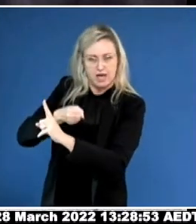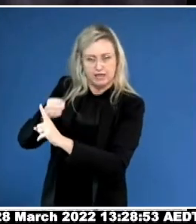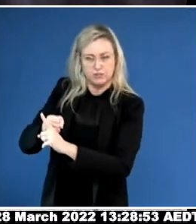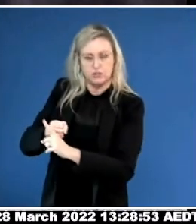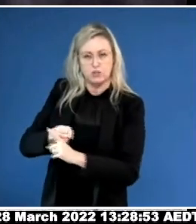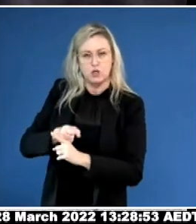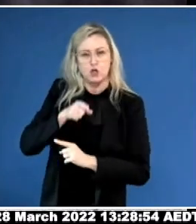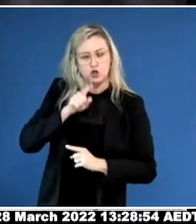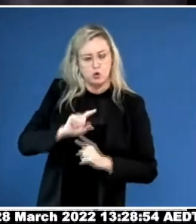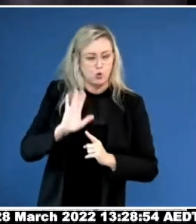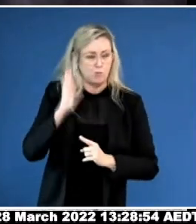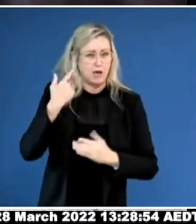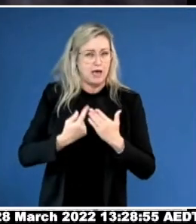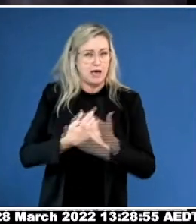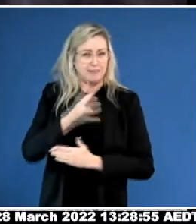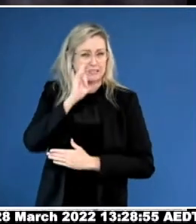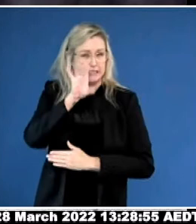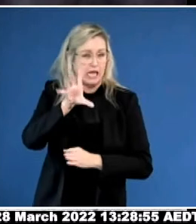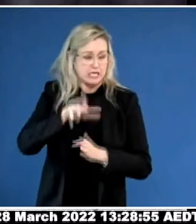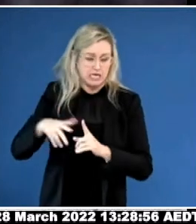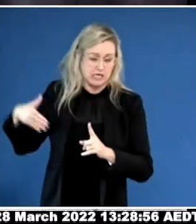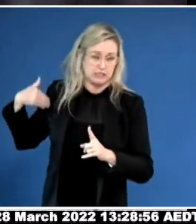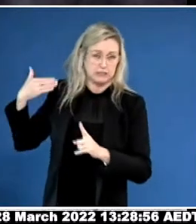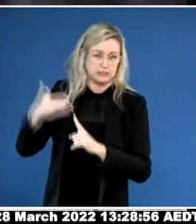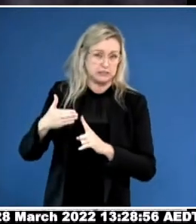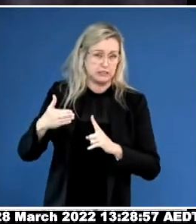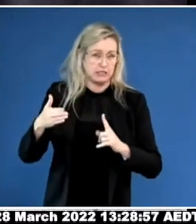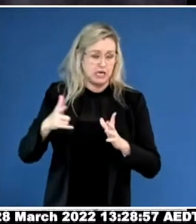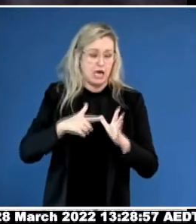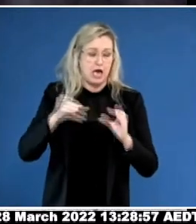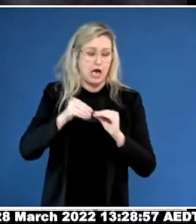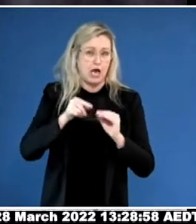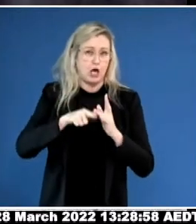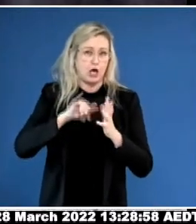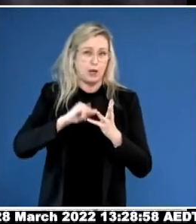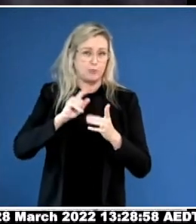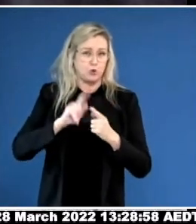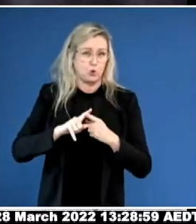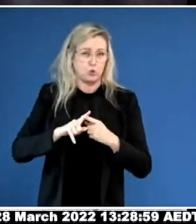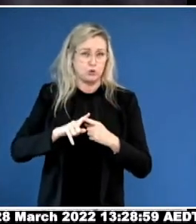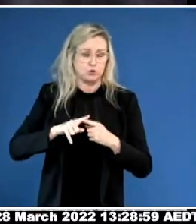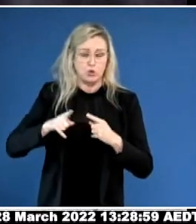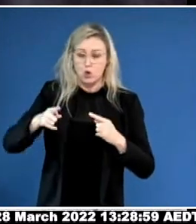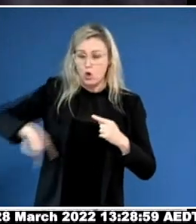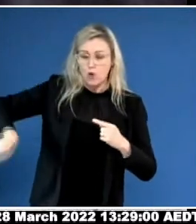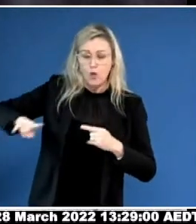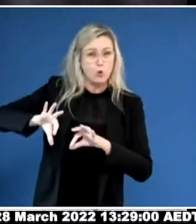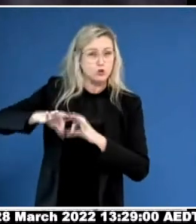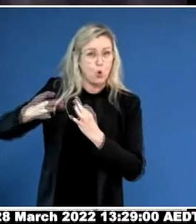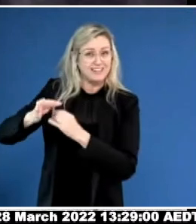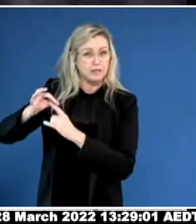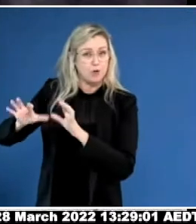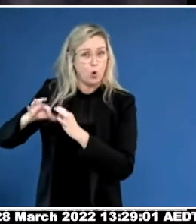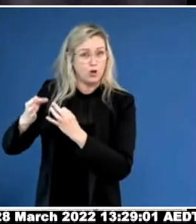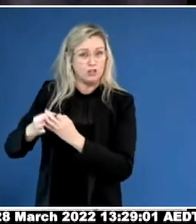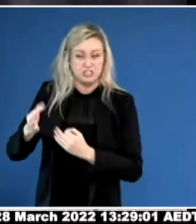abuse, they seemed to be not present in your life. Your partner had a